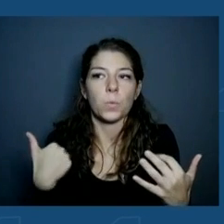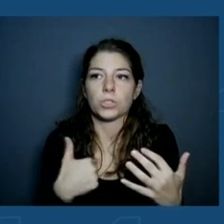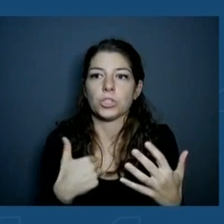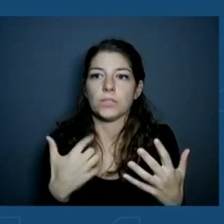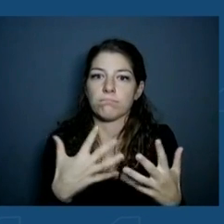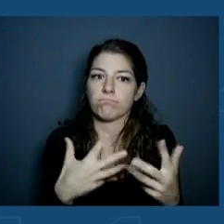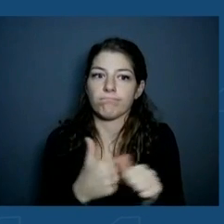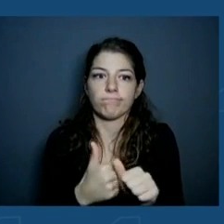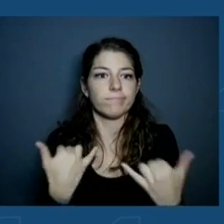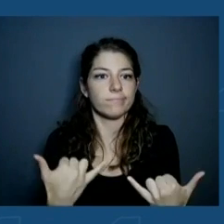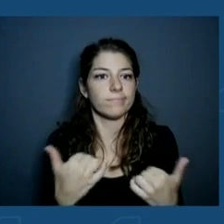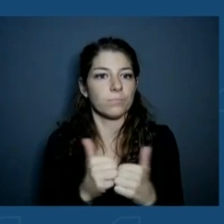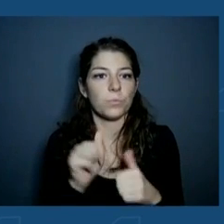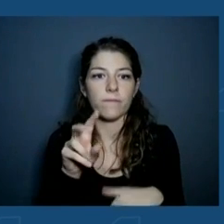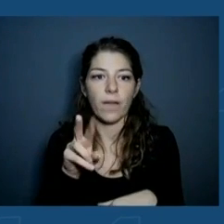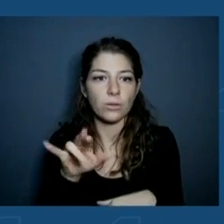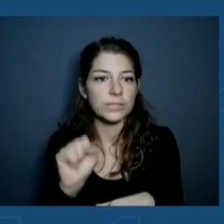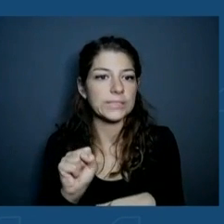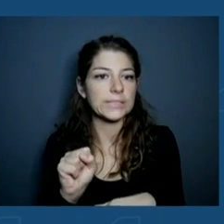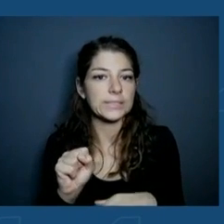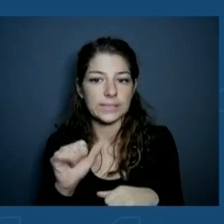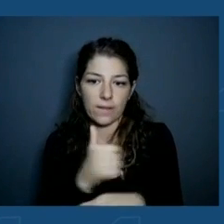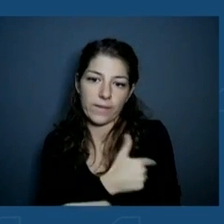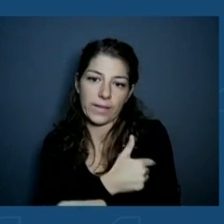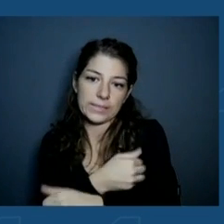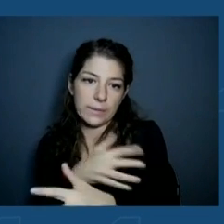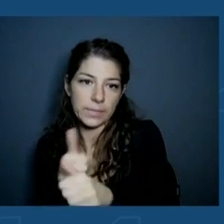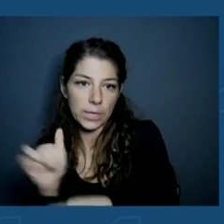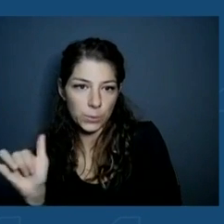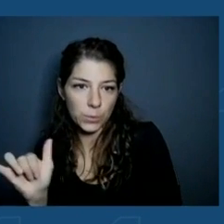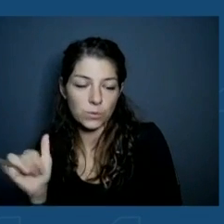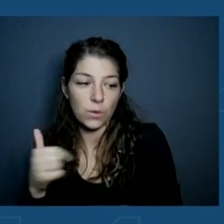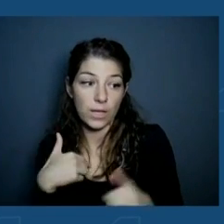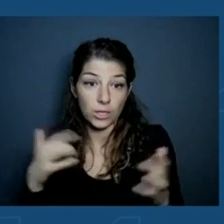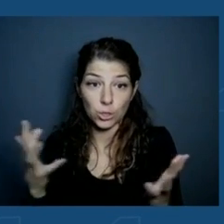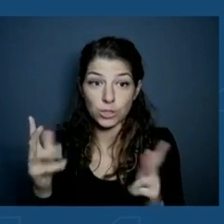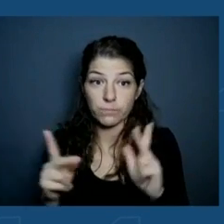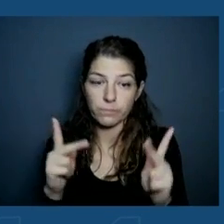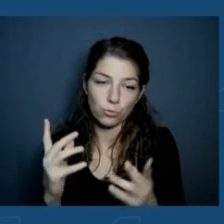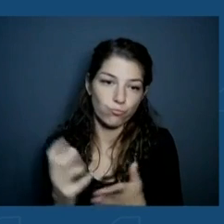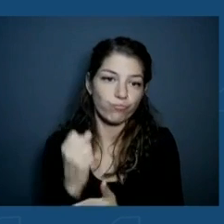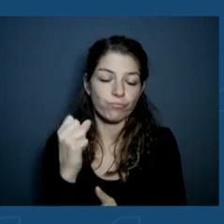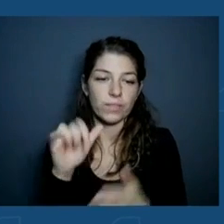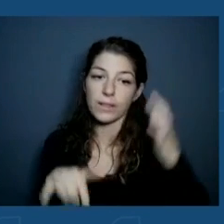know, the virus changed, now the vaccine is up to date. So I'm encouraging people to get it.